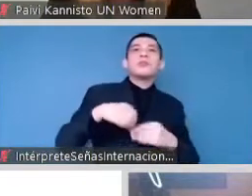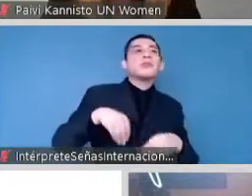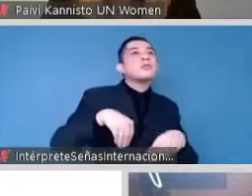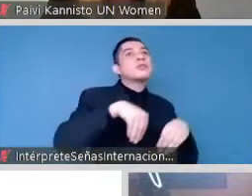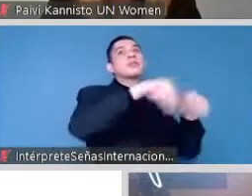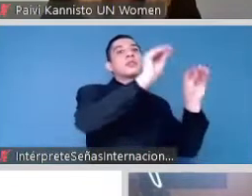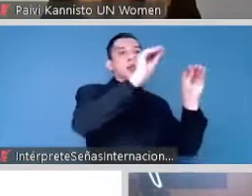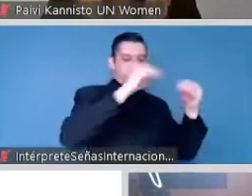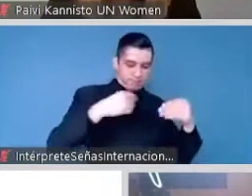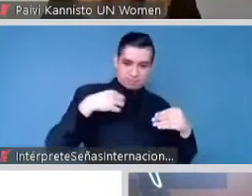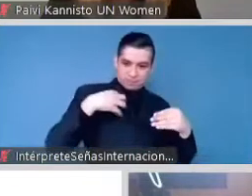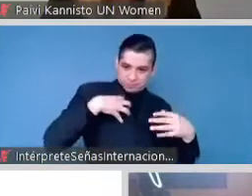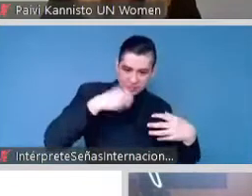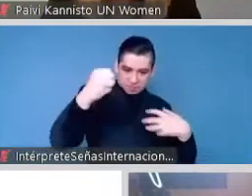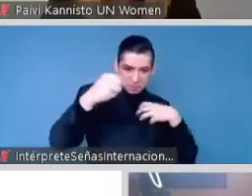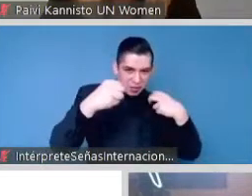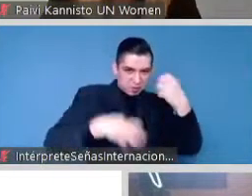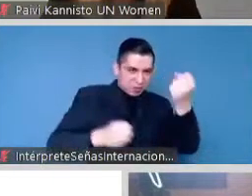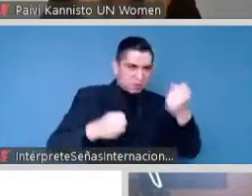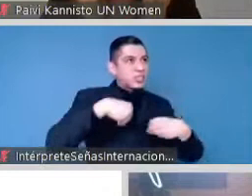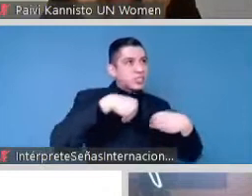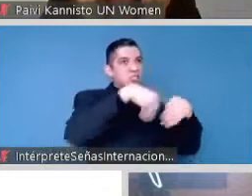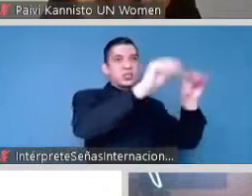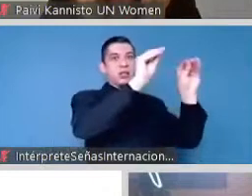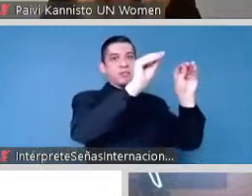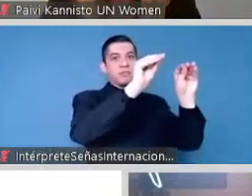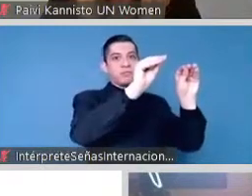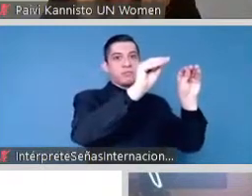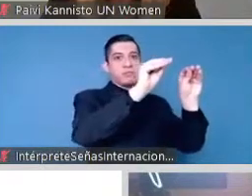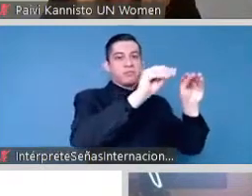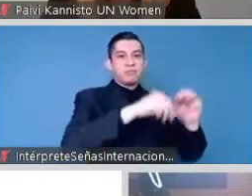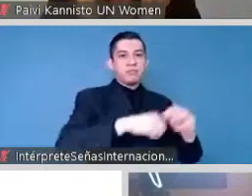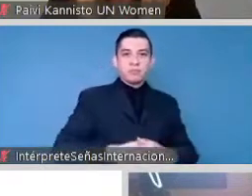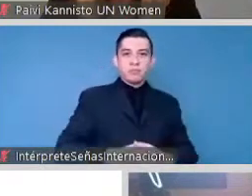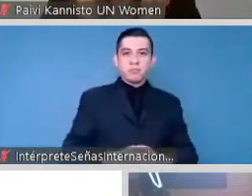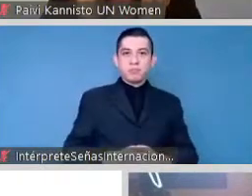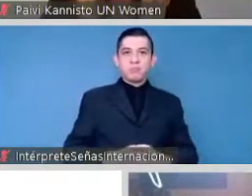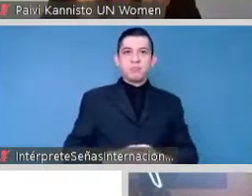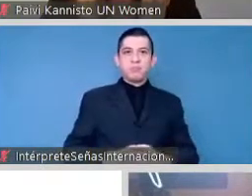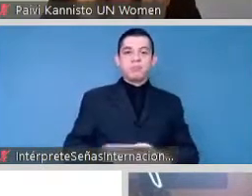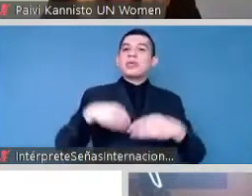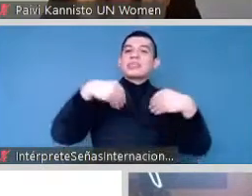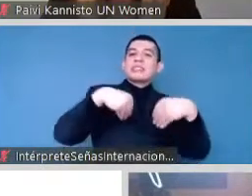to find out they're being harvested, that their organs are being harvested. And these are serious issues that